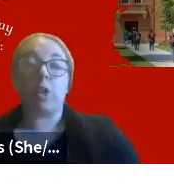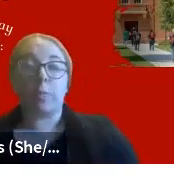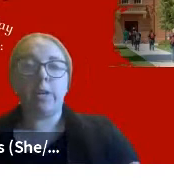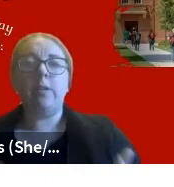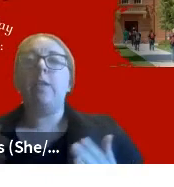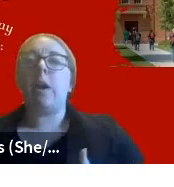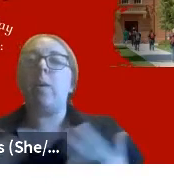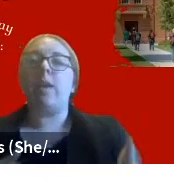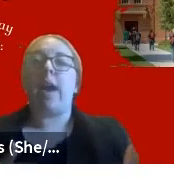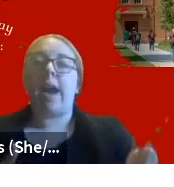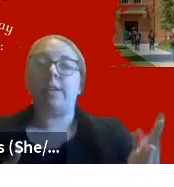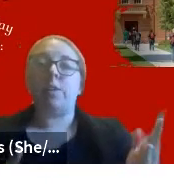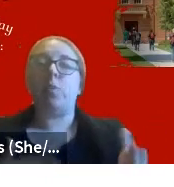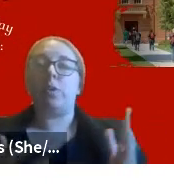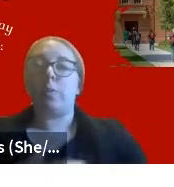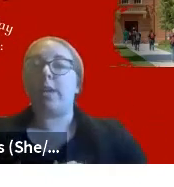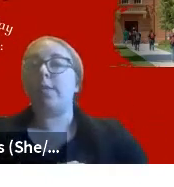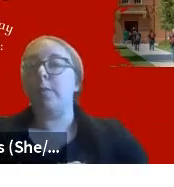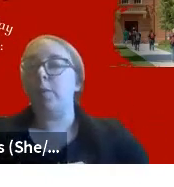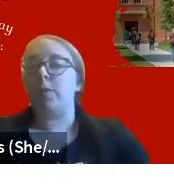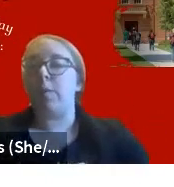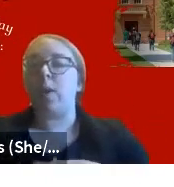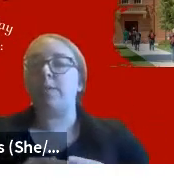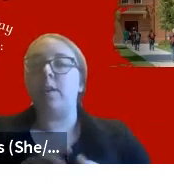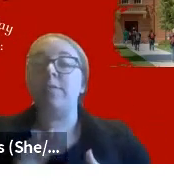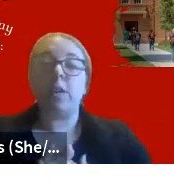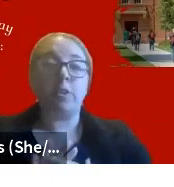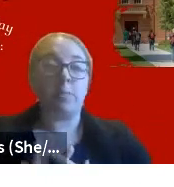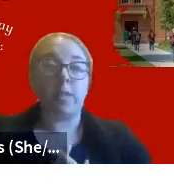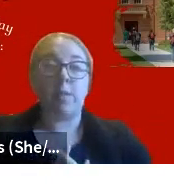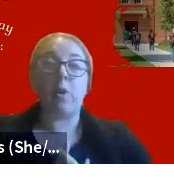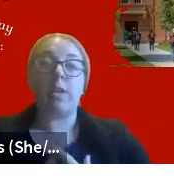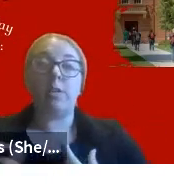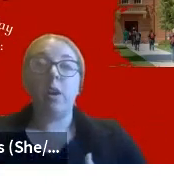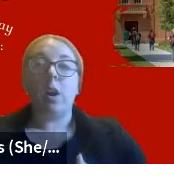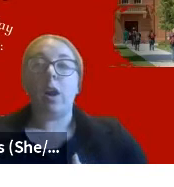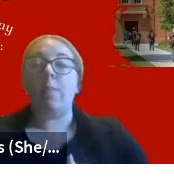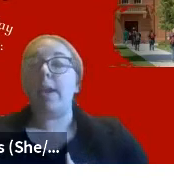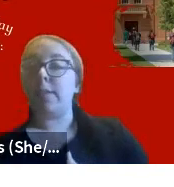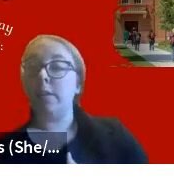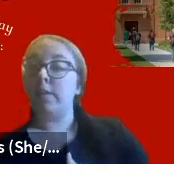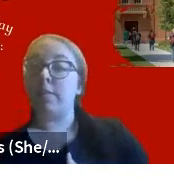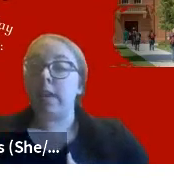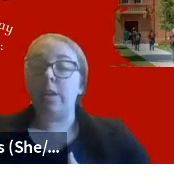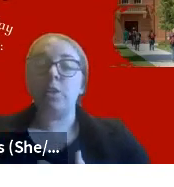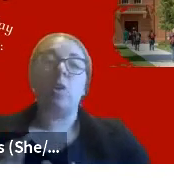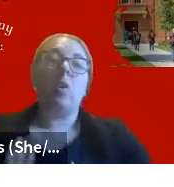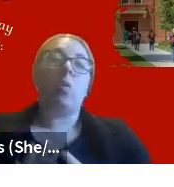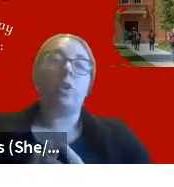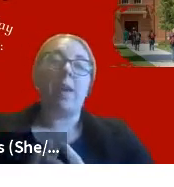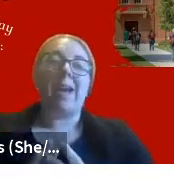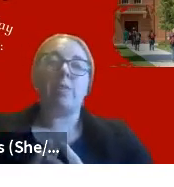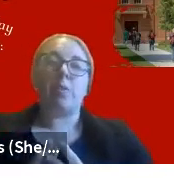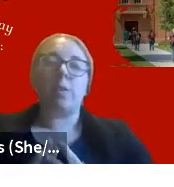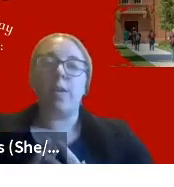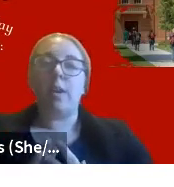to be interpreted, that way we have access to interpret that. Some students may request a video to be then put in ASL instead of English, or